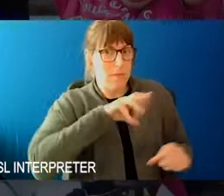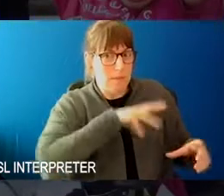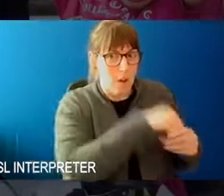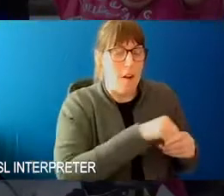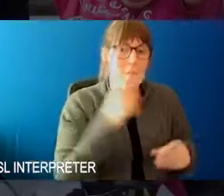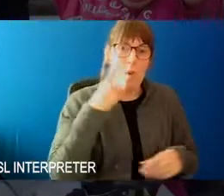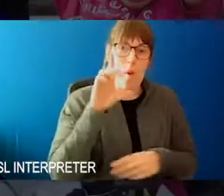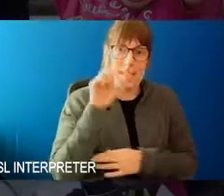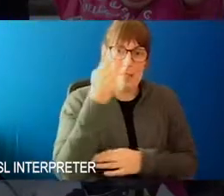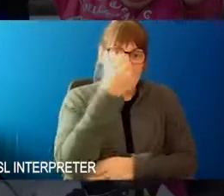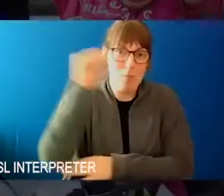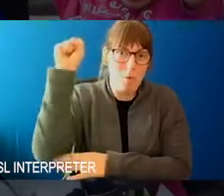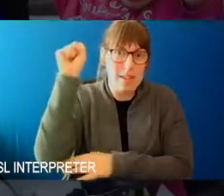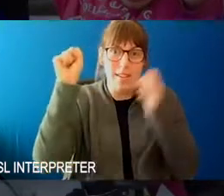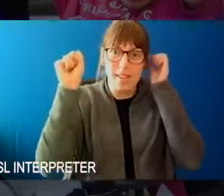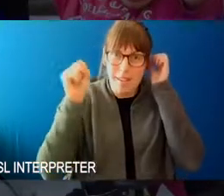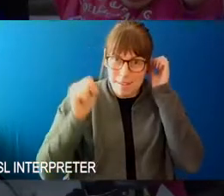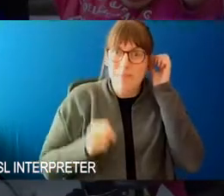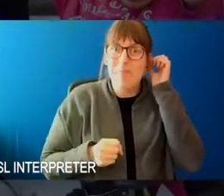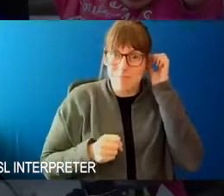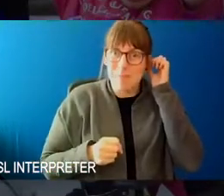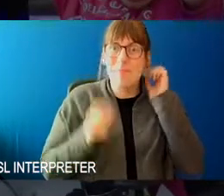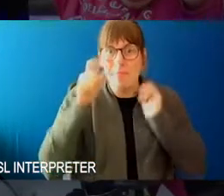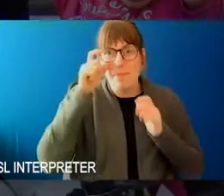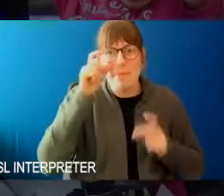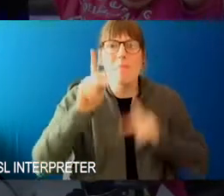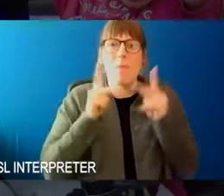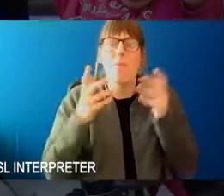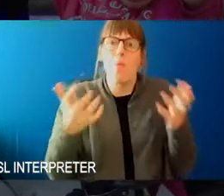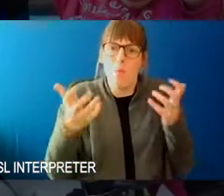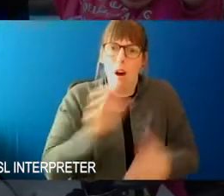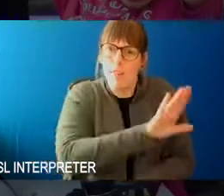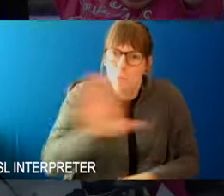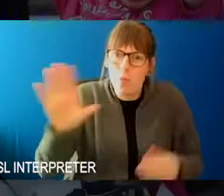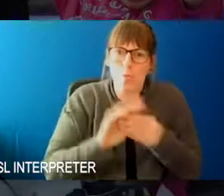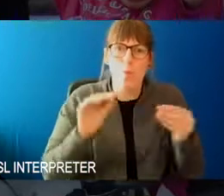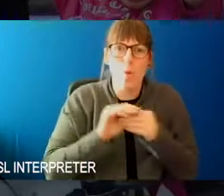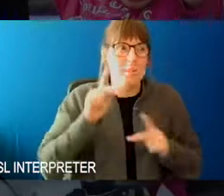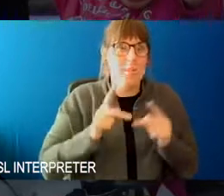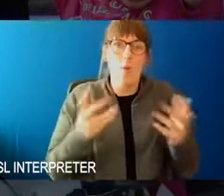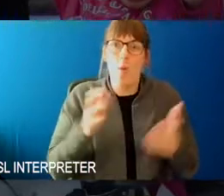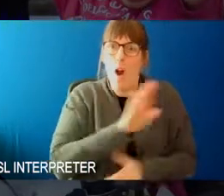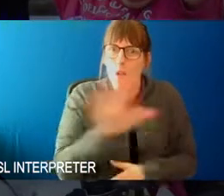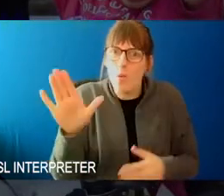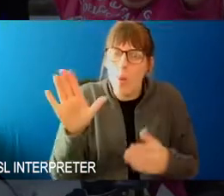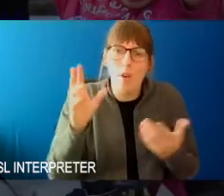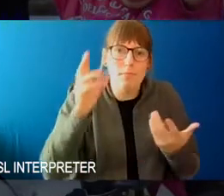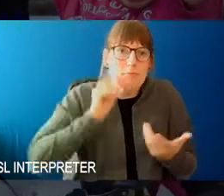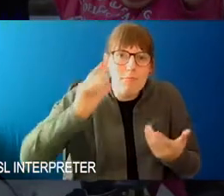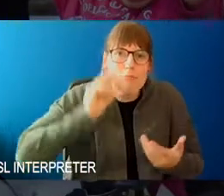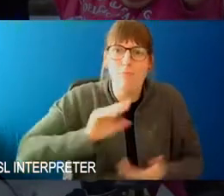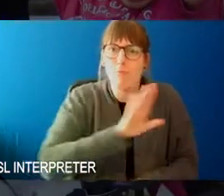us to engage the disability movement? These are these platforms who are waiting for your voices and